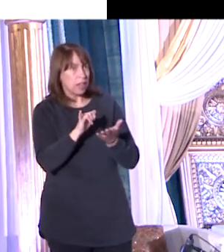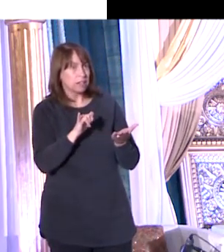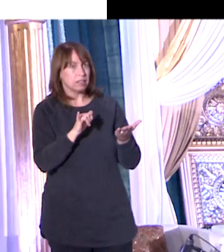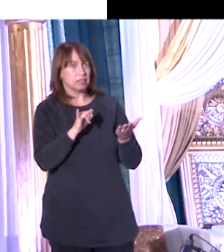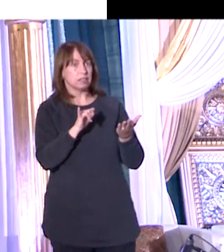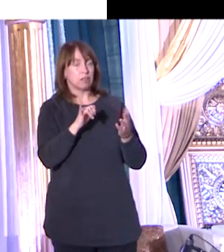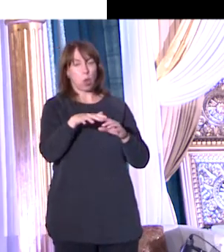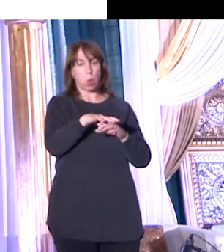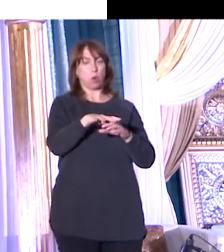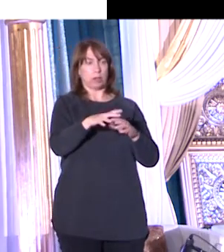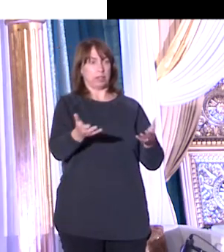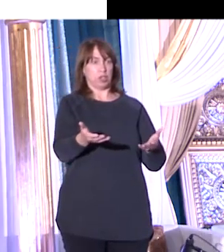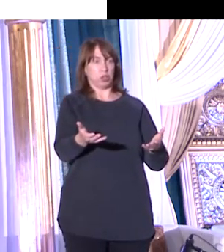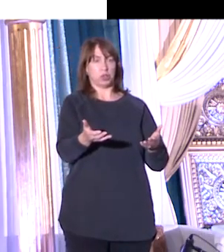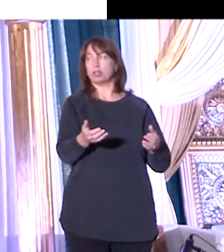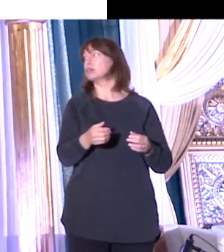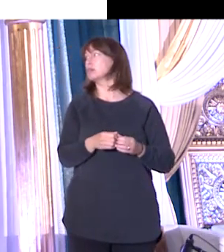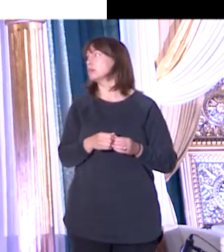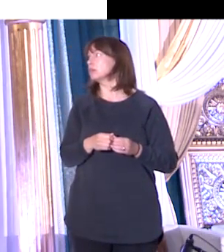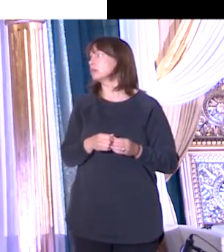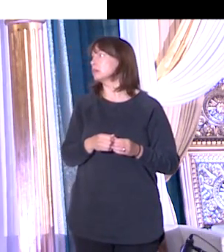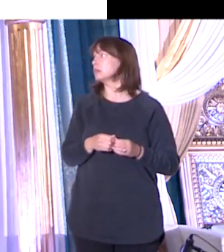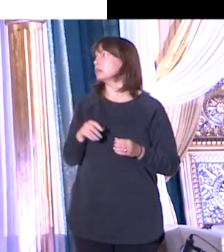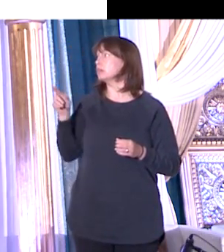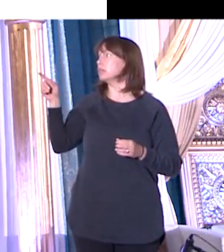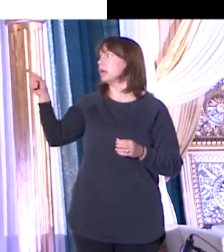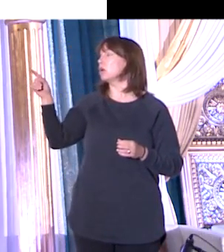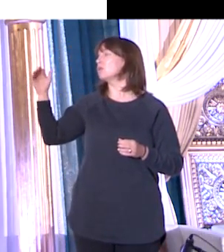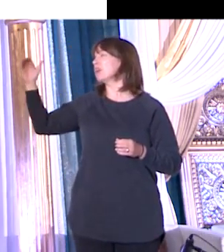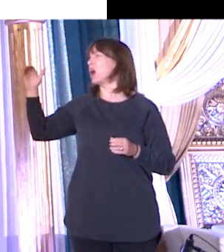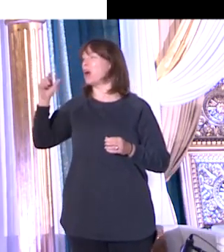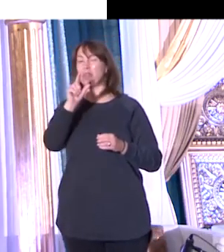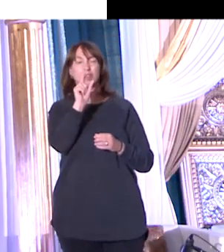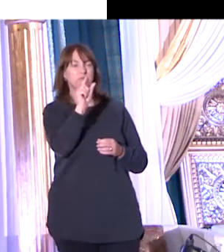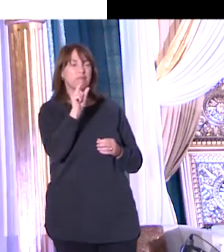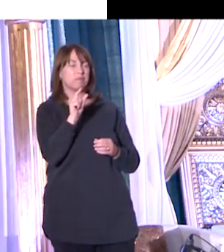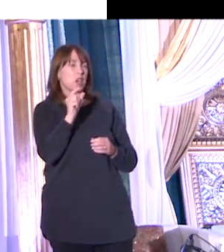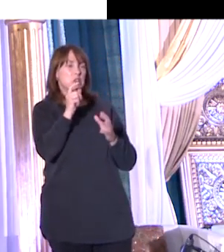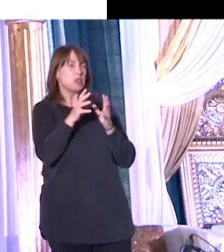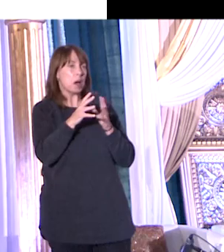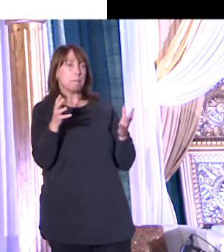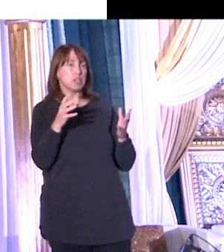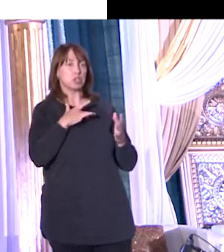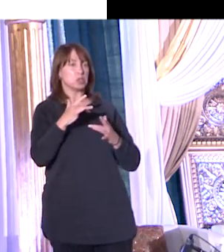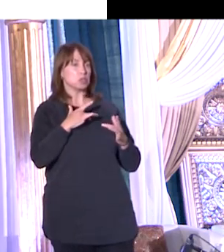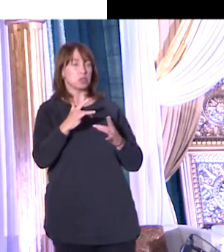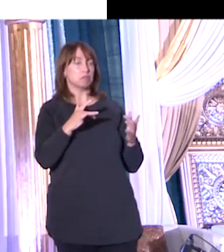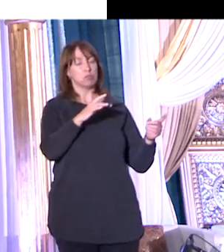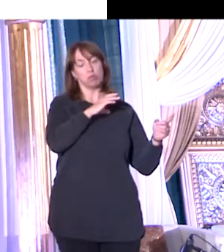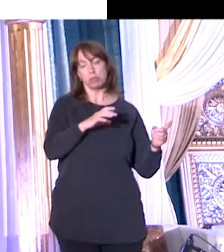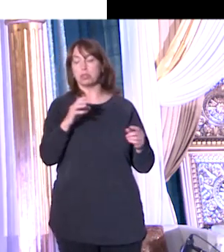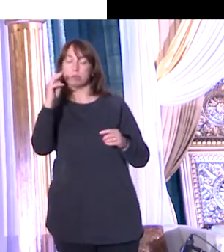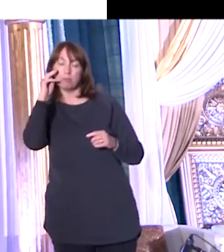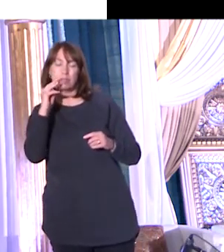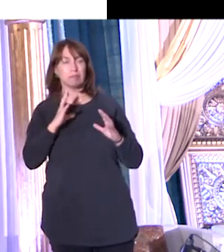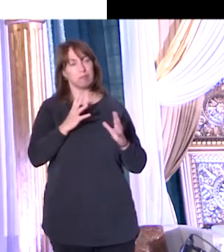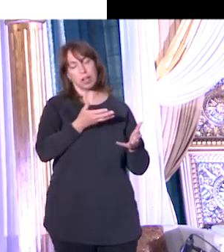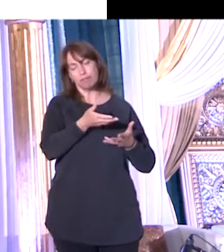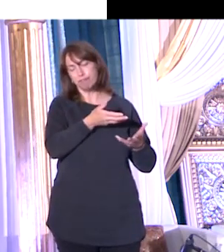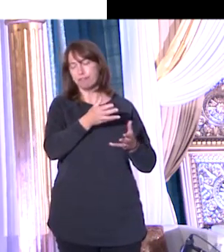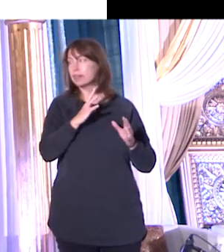issue compared to interaction among different sects or extremism or other sorts of things. What's